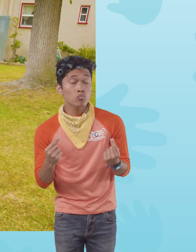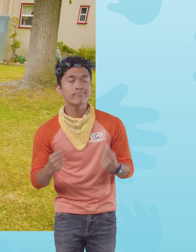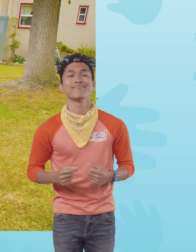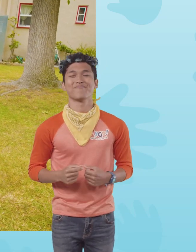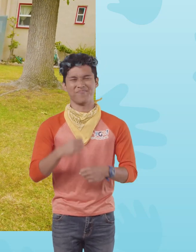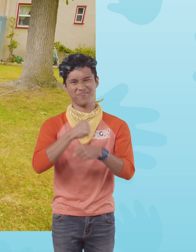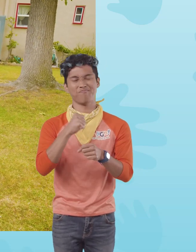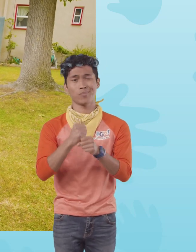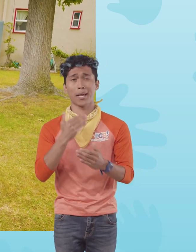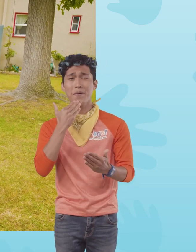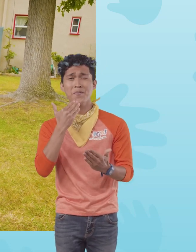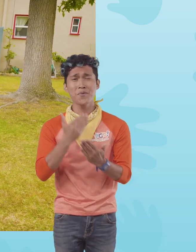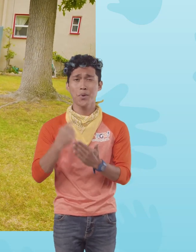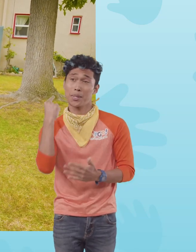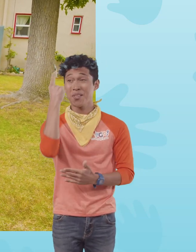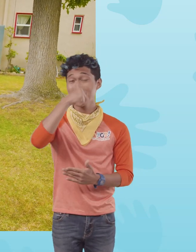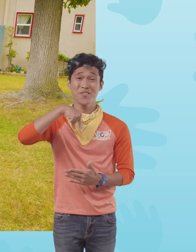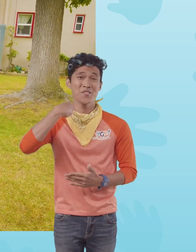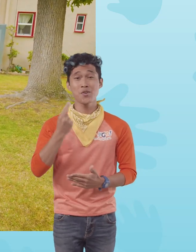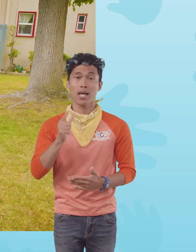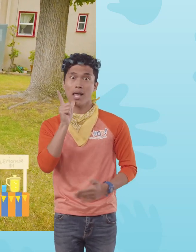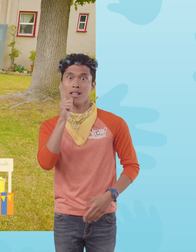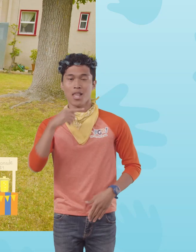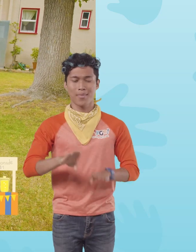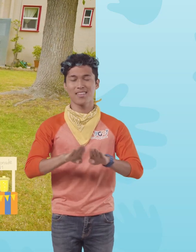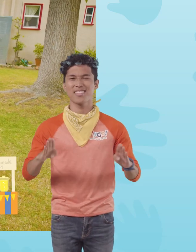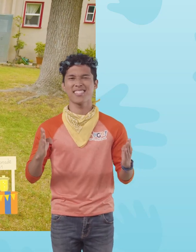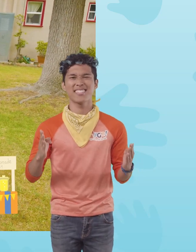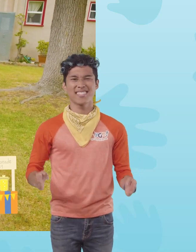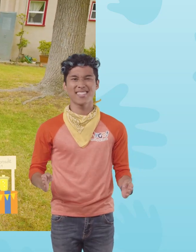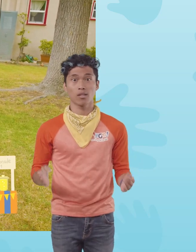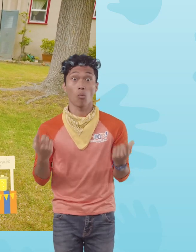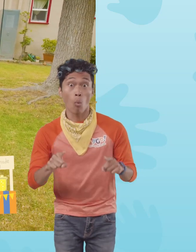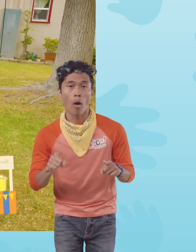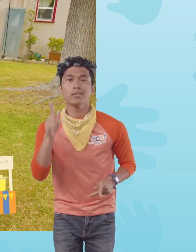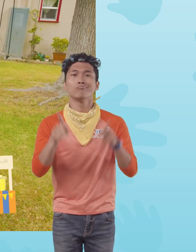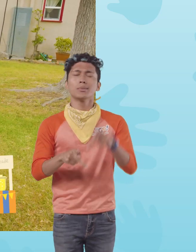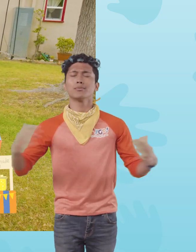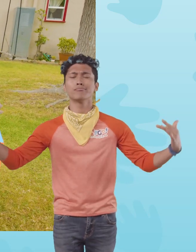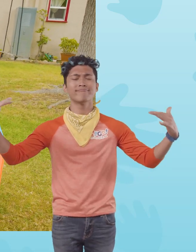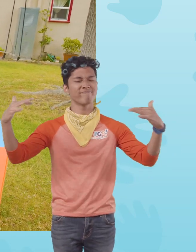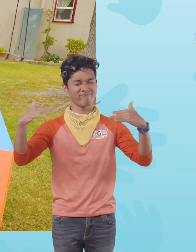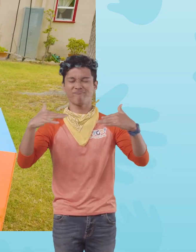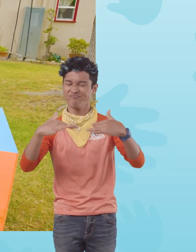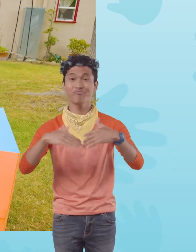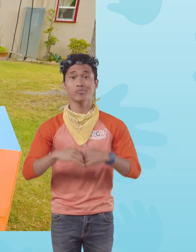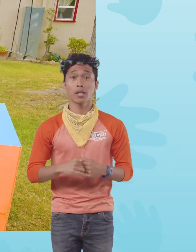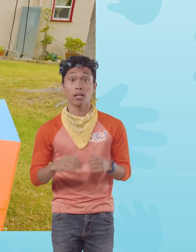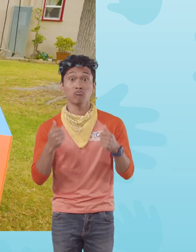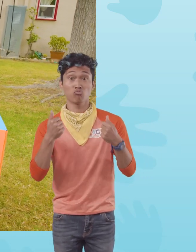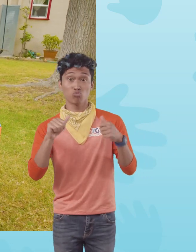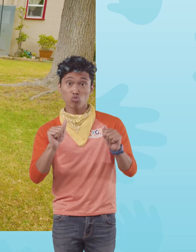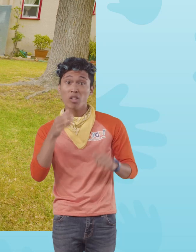do is make a very good looking lemonade stand so then everyone will want to come try your lemonade.